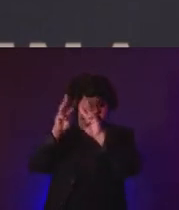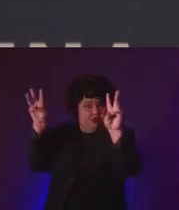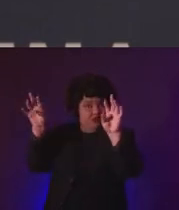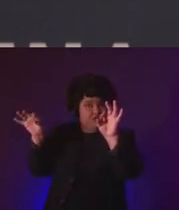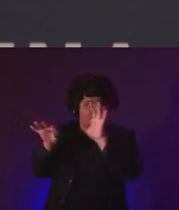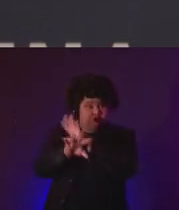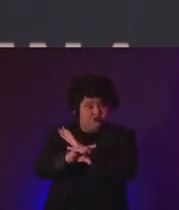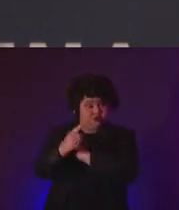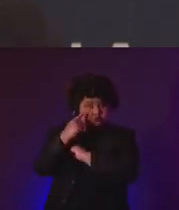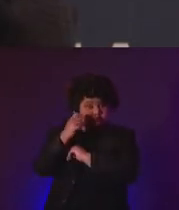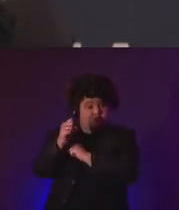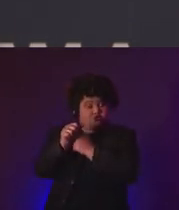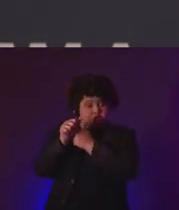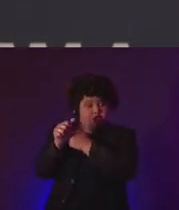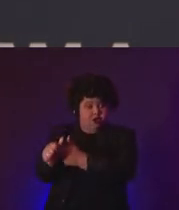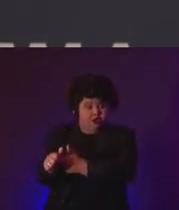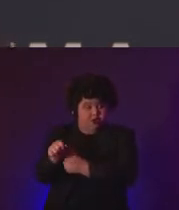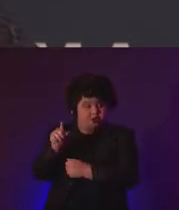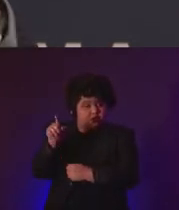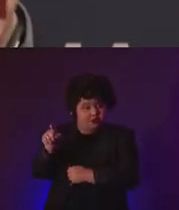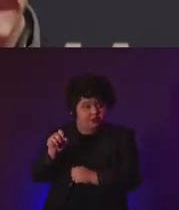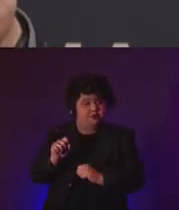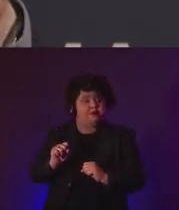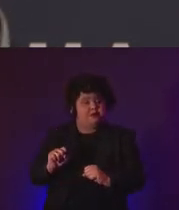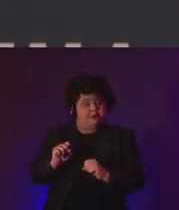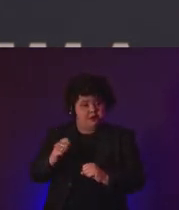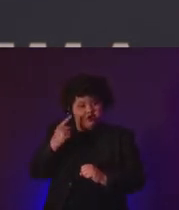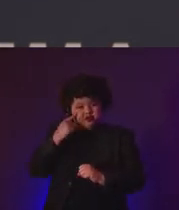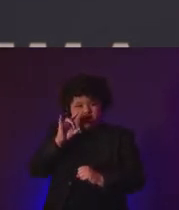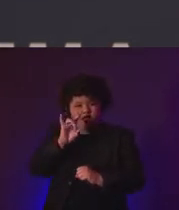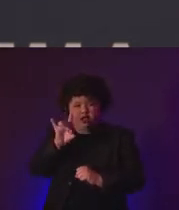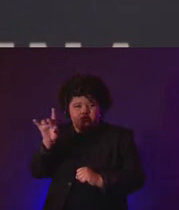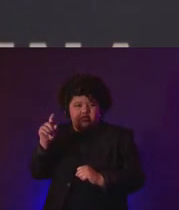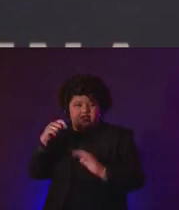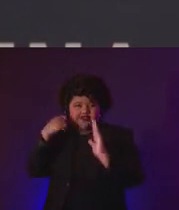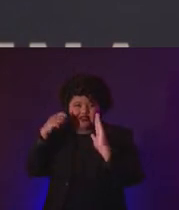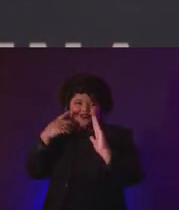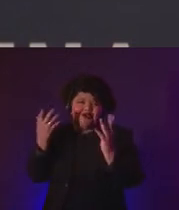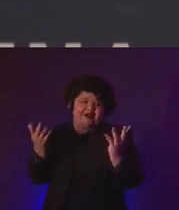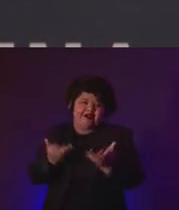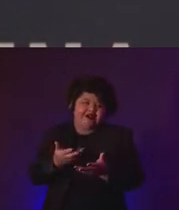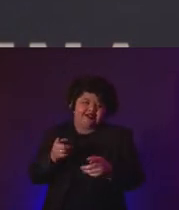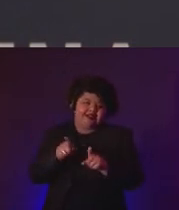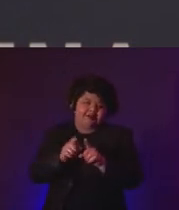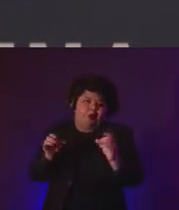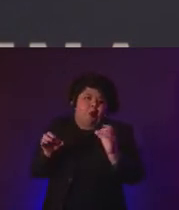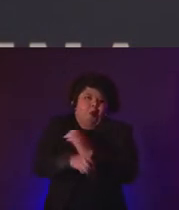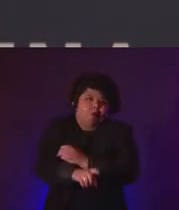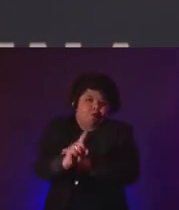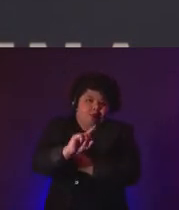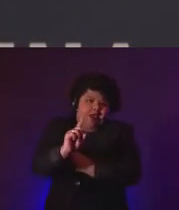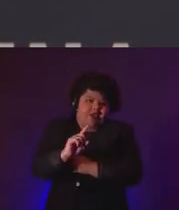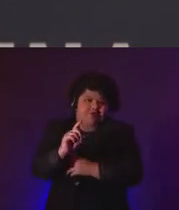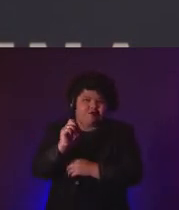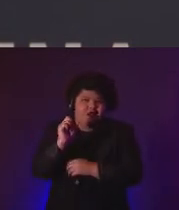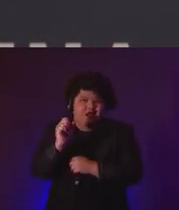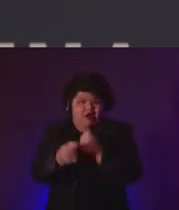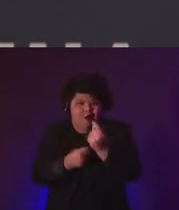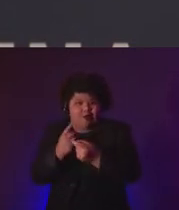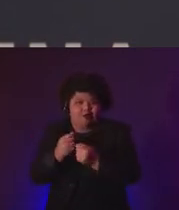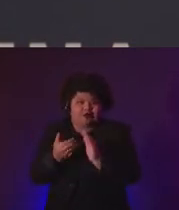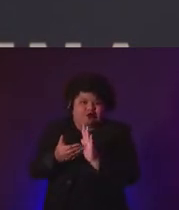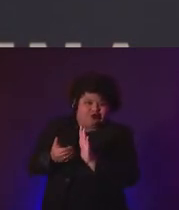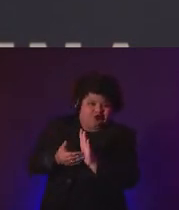lagomdata.com.br/Phil. You can see them all, including the ones we didn't have time to pass. I had to skip them, unfortunately. And please,